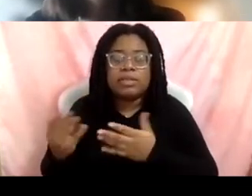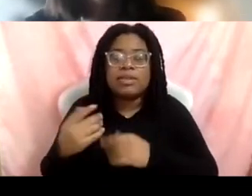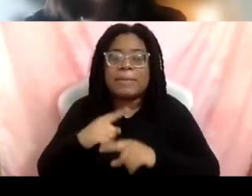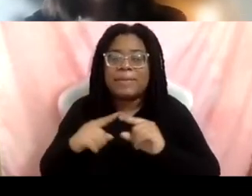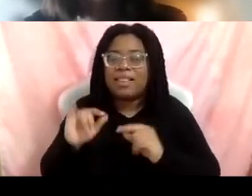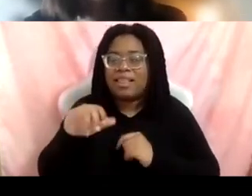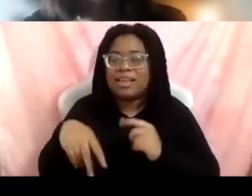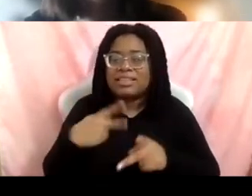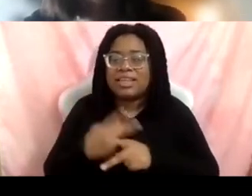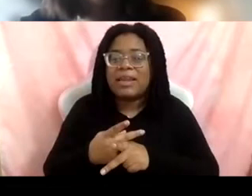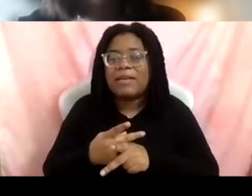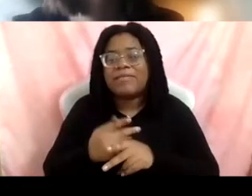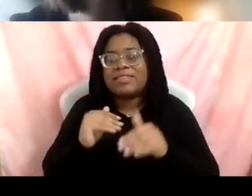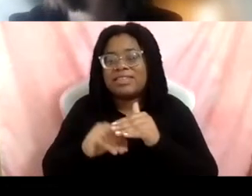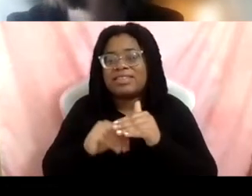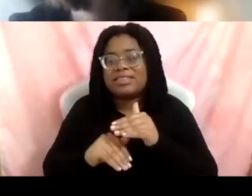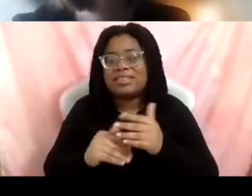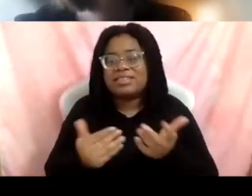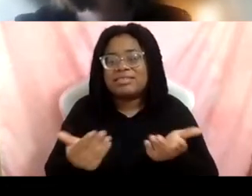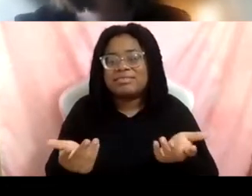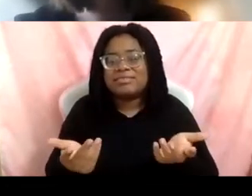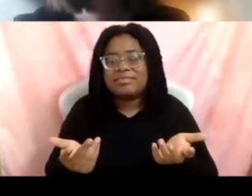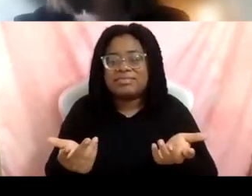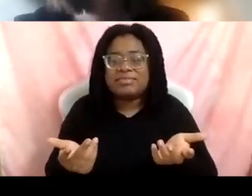of, accessibility and